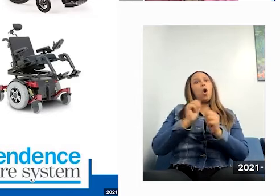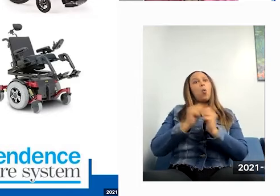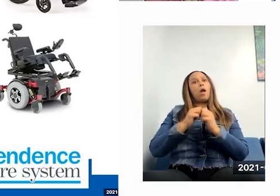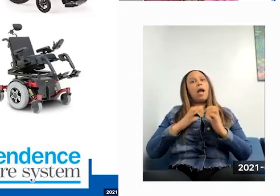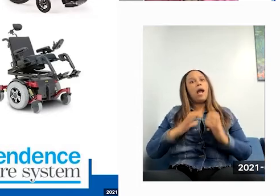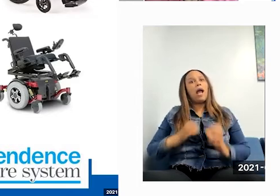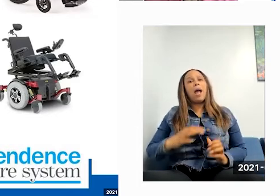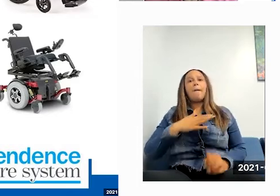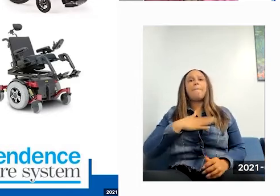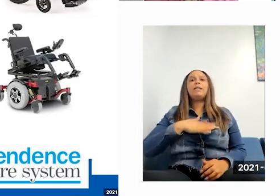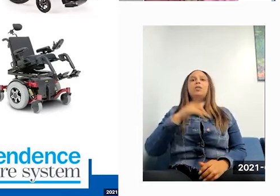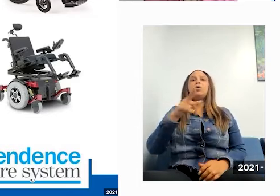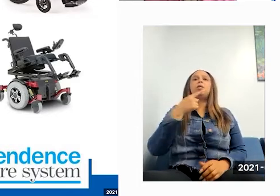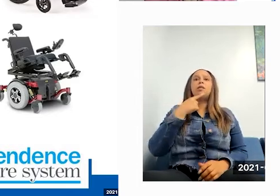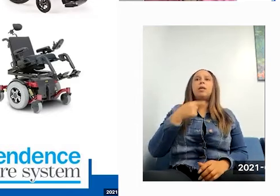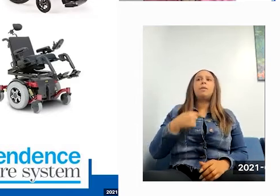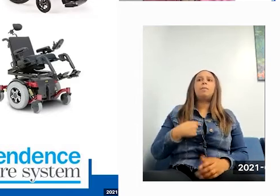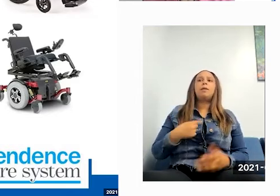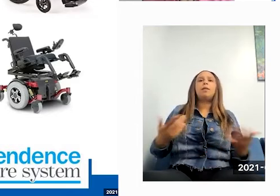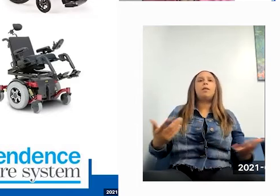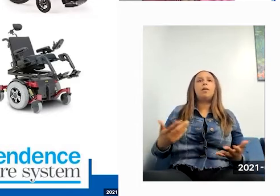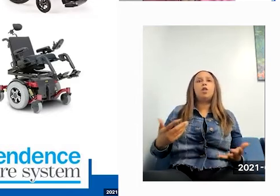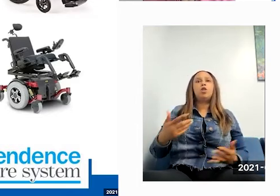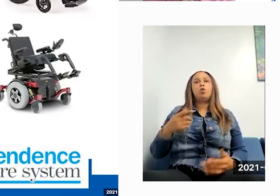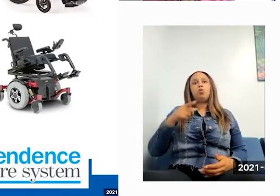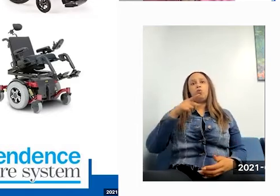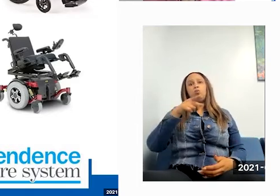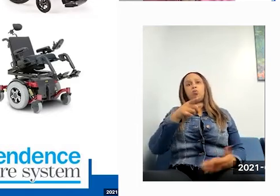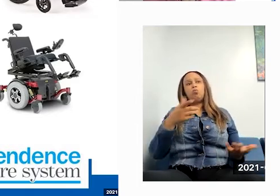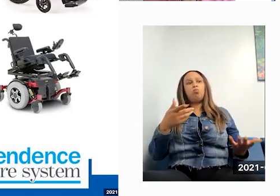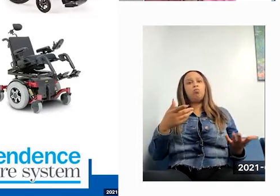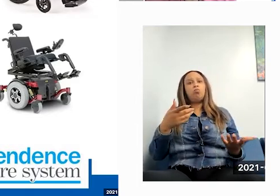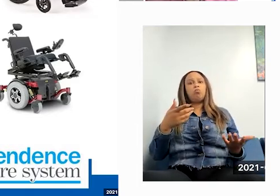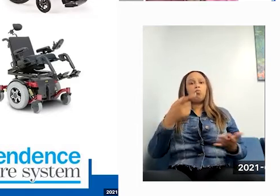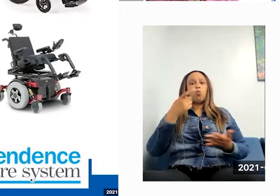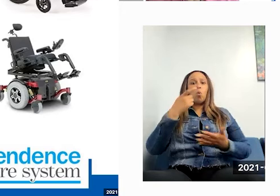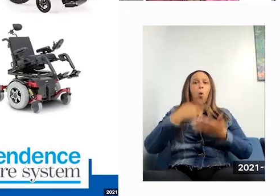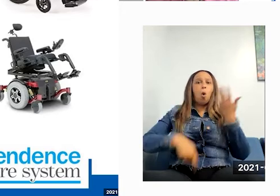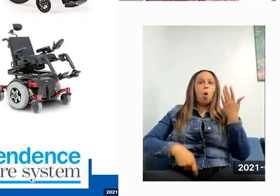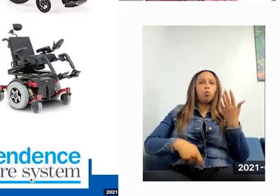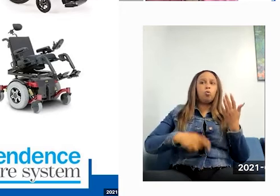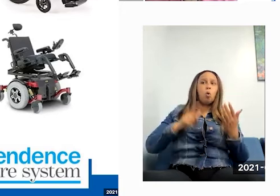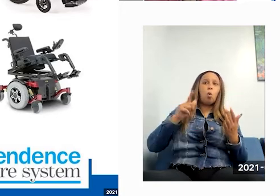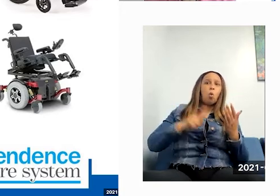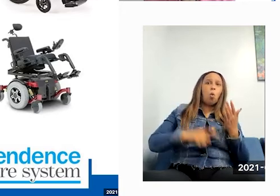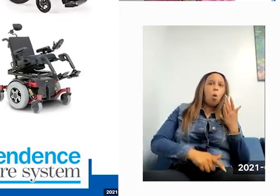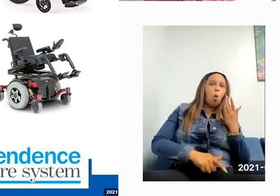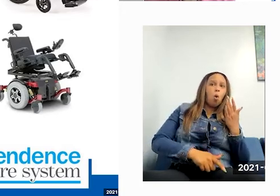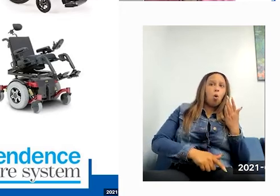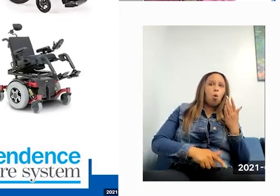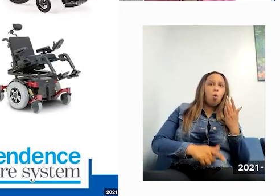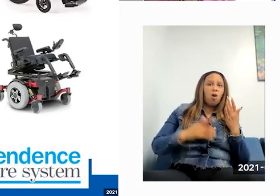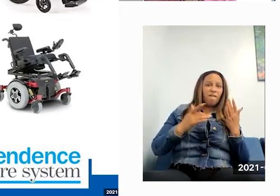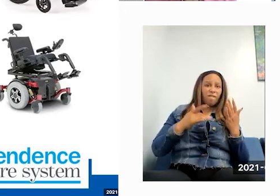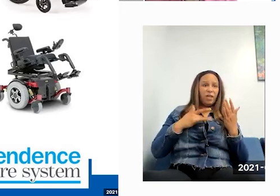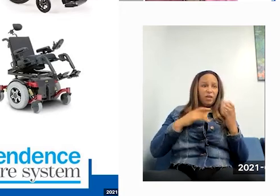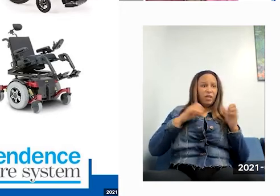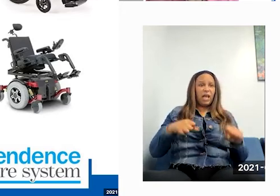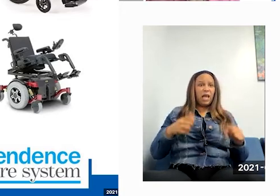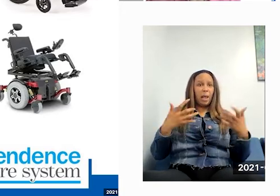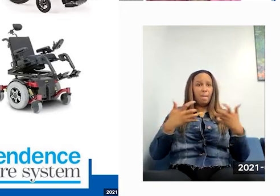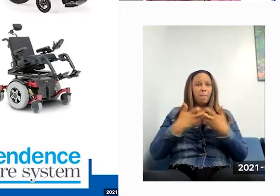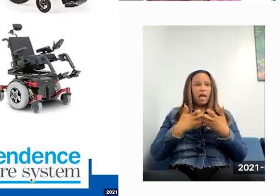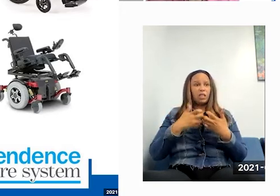if a quote lower cost technology meets this person's mobility